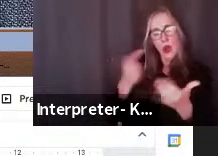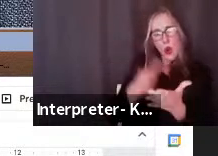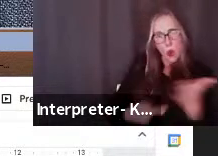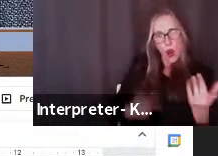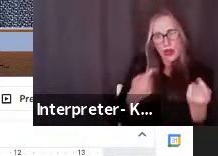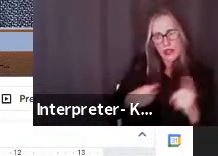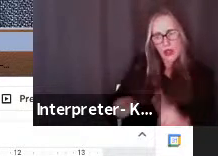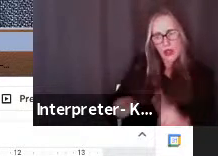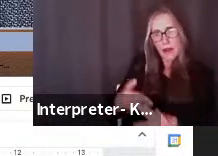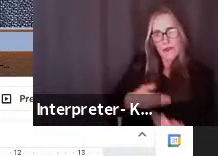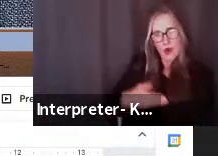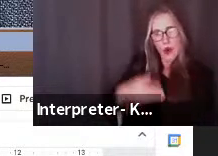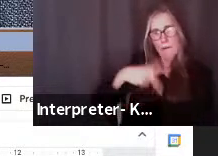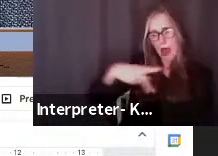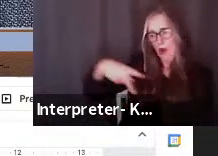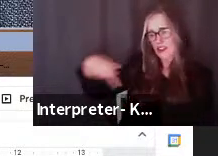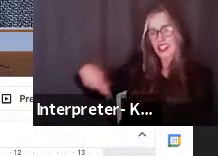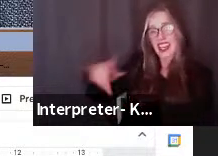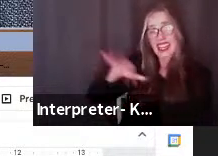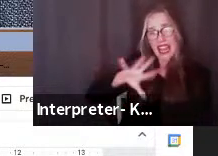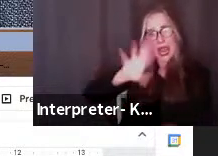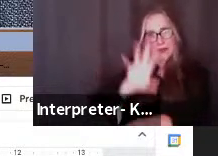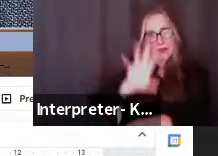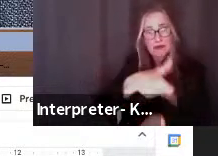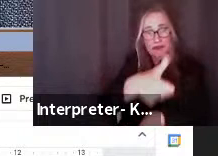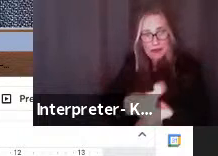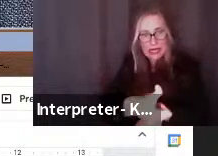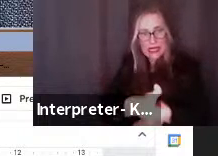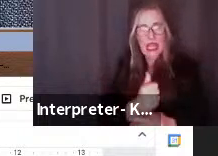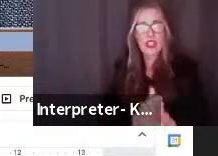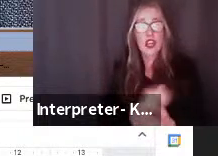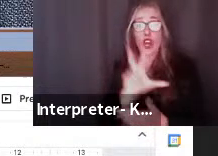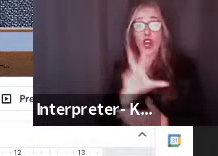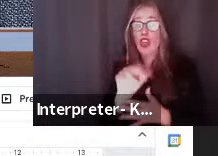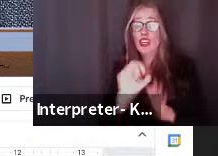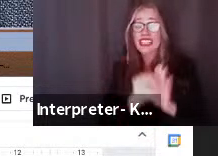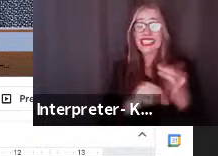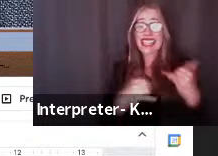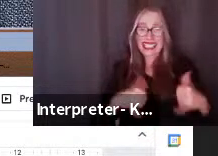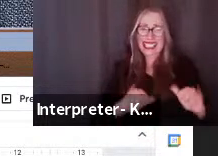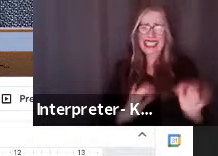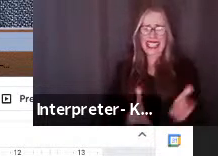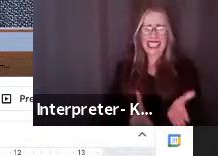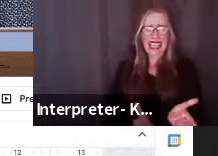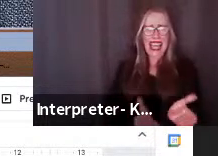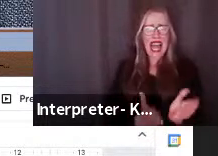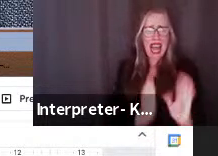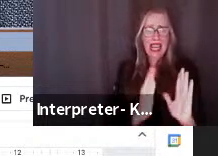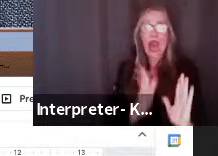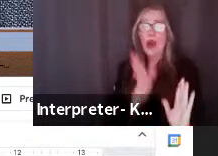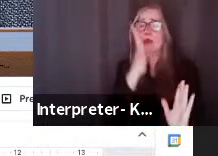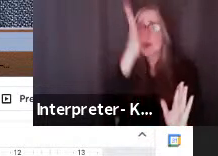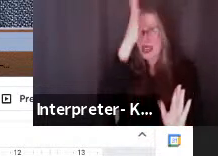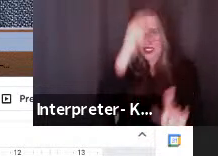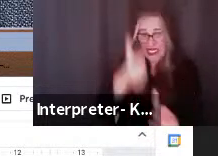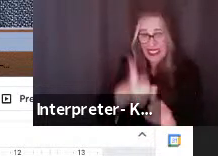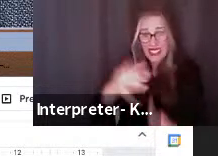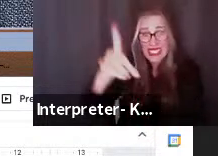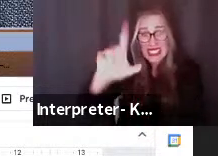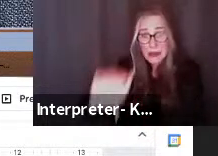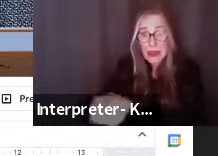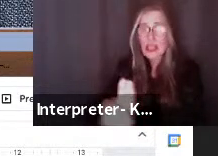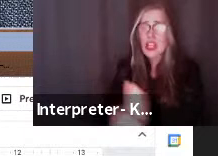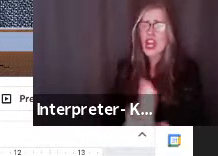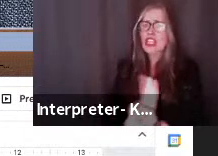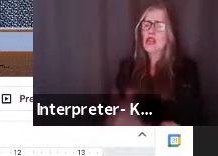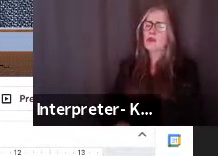power of the state can be engaged we have 30 states still that allow parental disability as a grounds to exercise